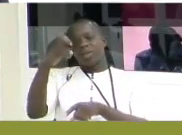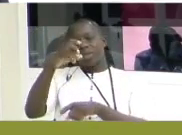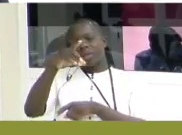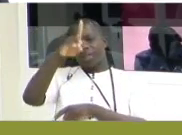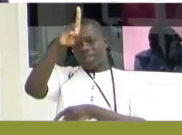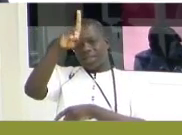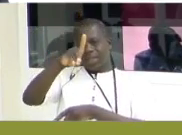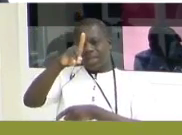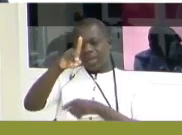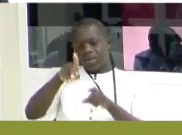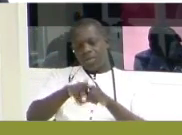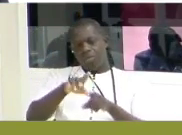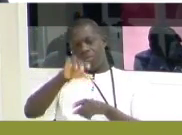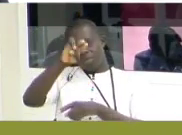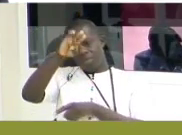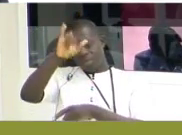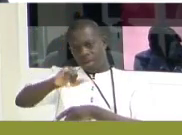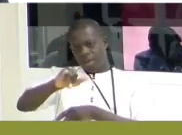20th day of May